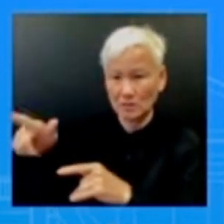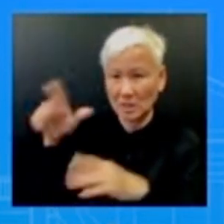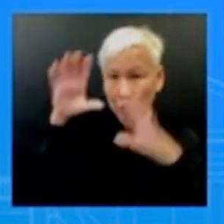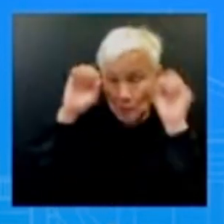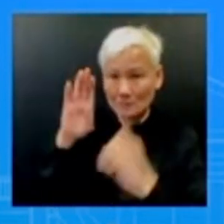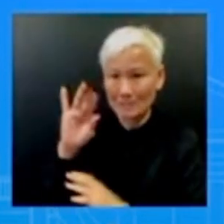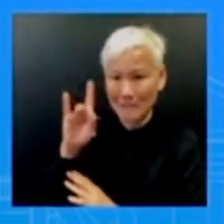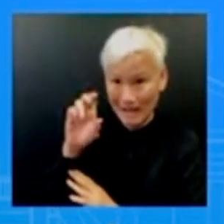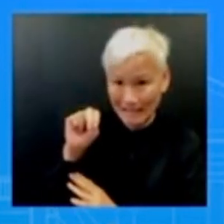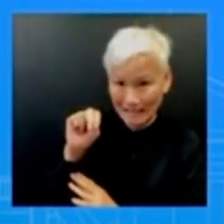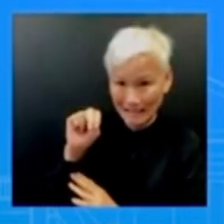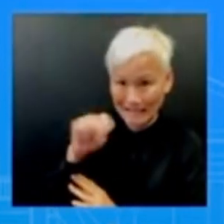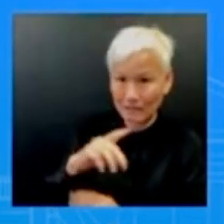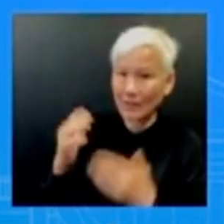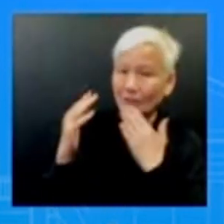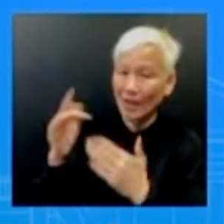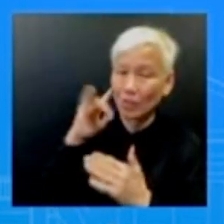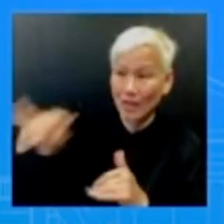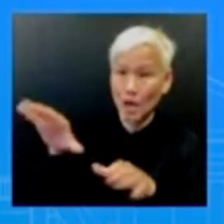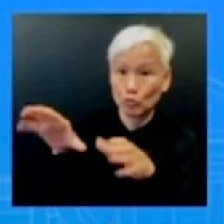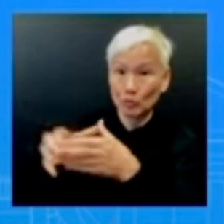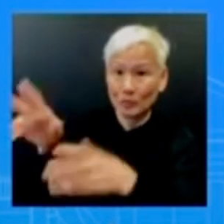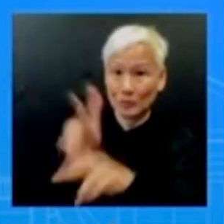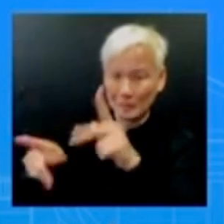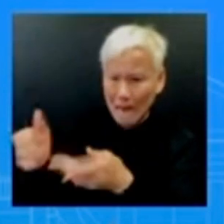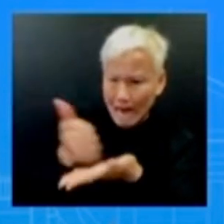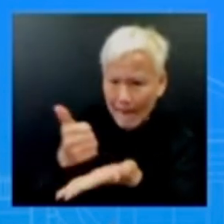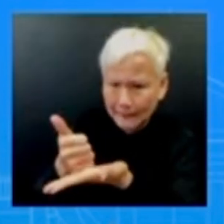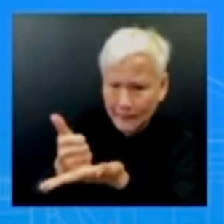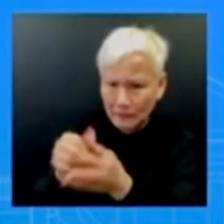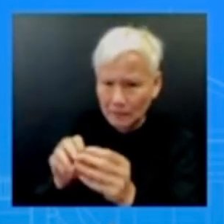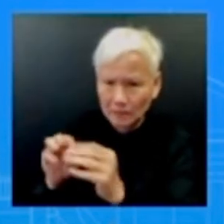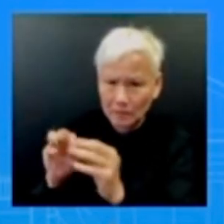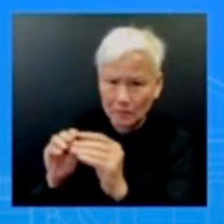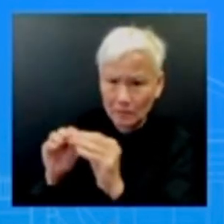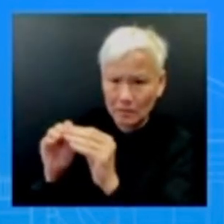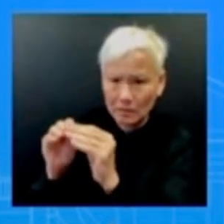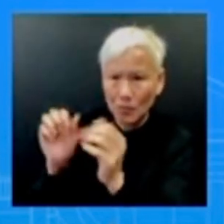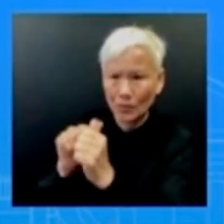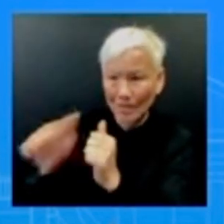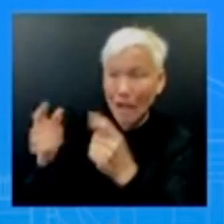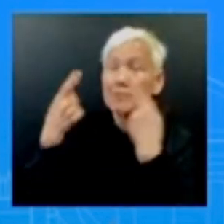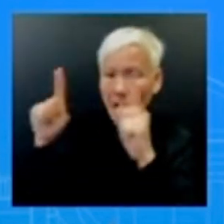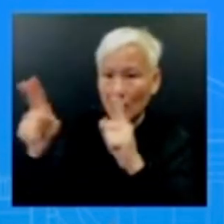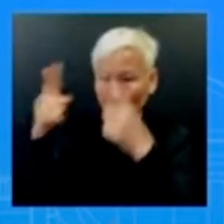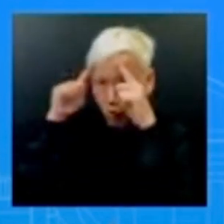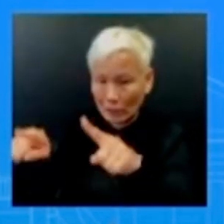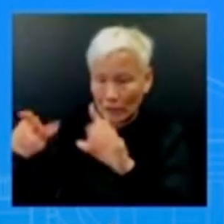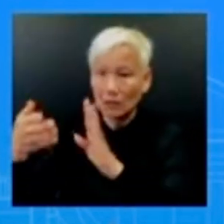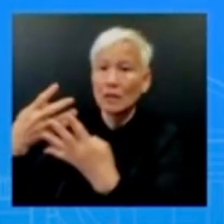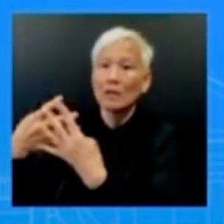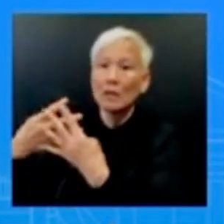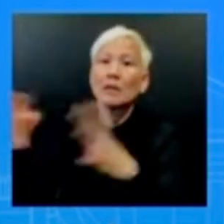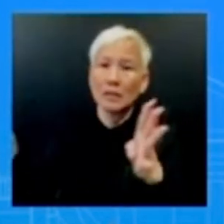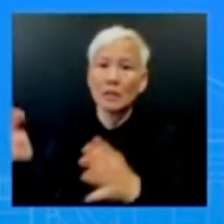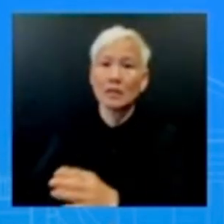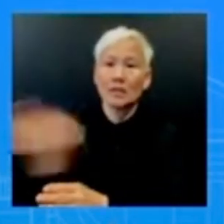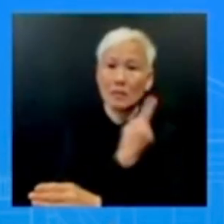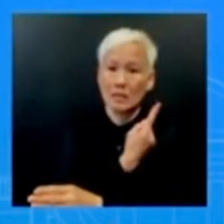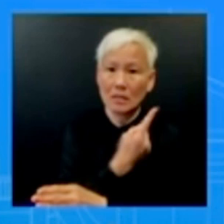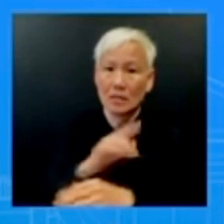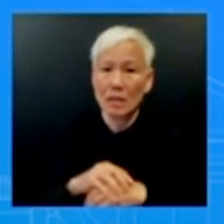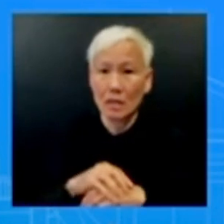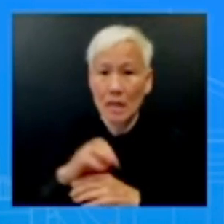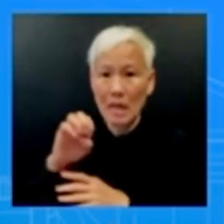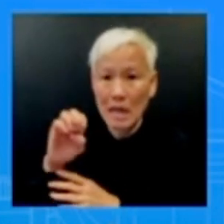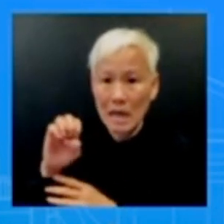as just the work across the interagency. As I said in my opening statement, the intelligence community, other diplomats as well. There was it was a team effort to get him